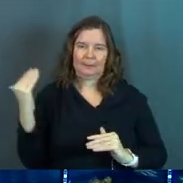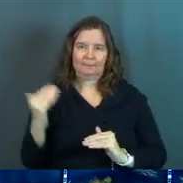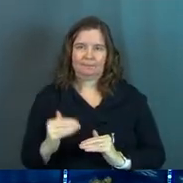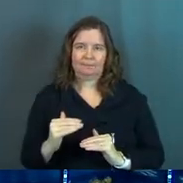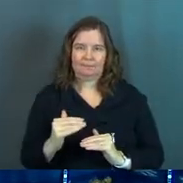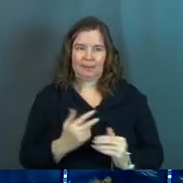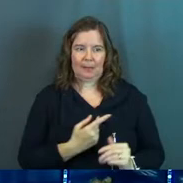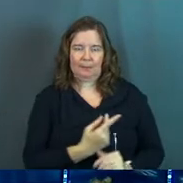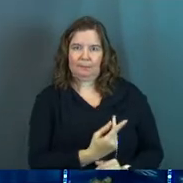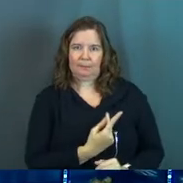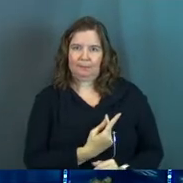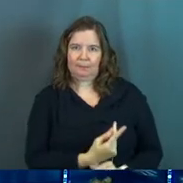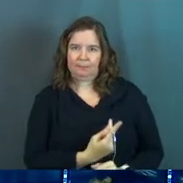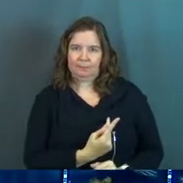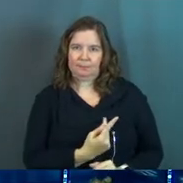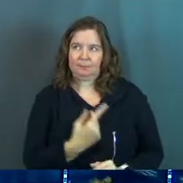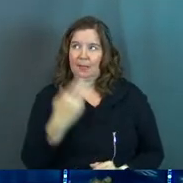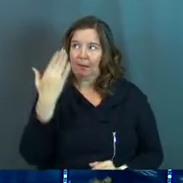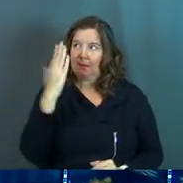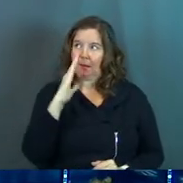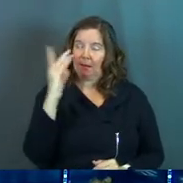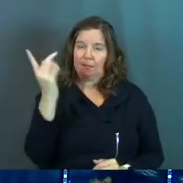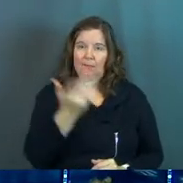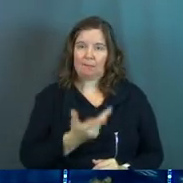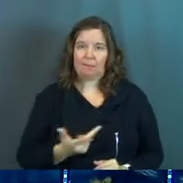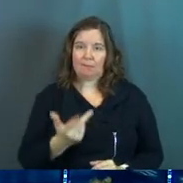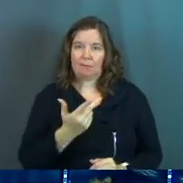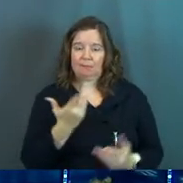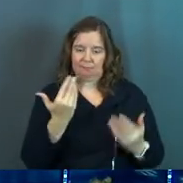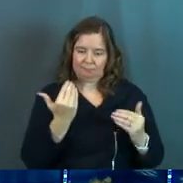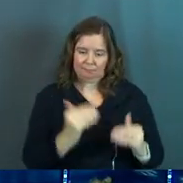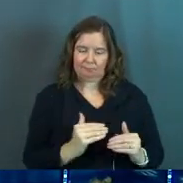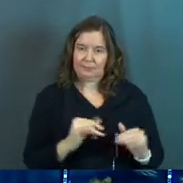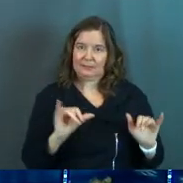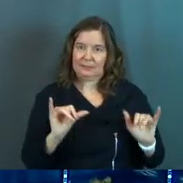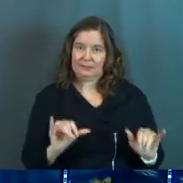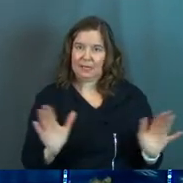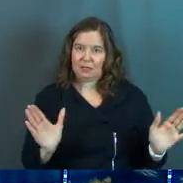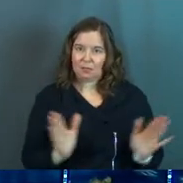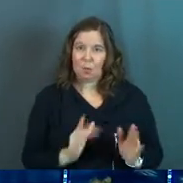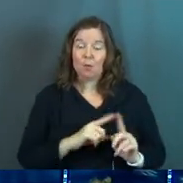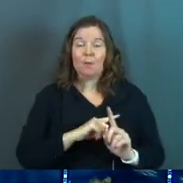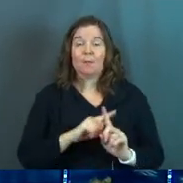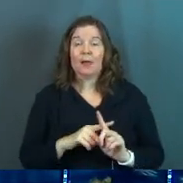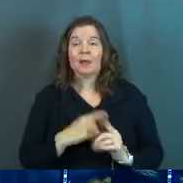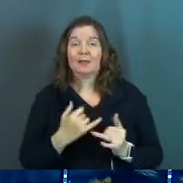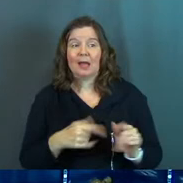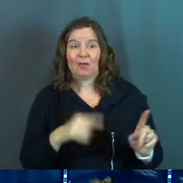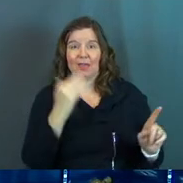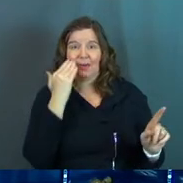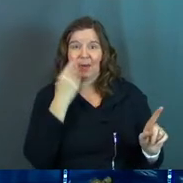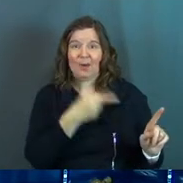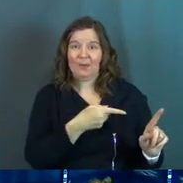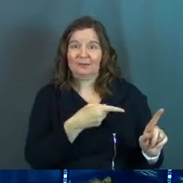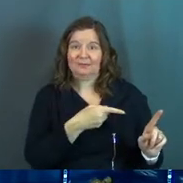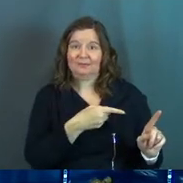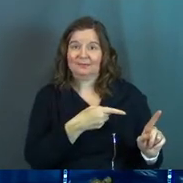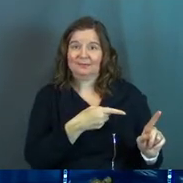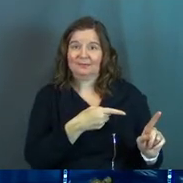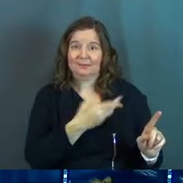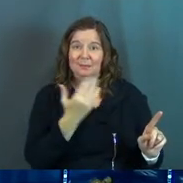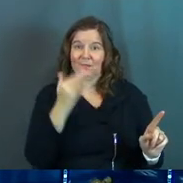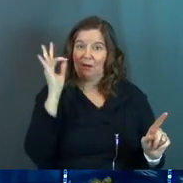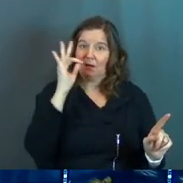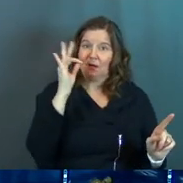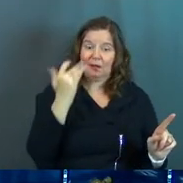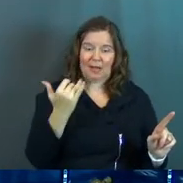here between you and God and the other person. It stayed nice and small. Plus now they know.